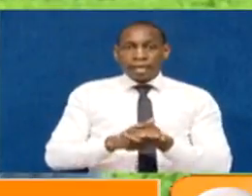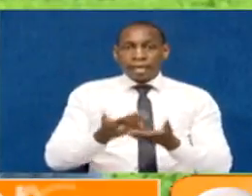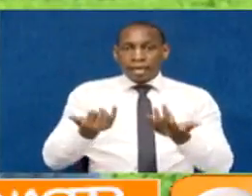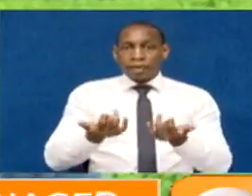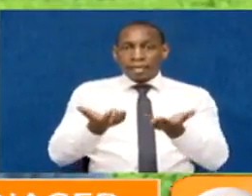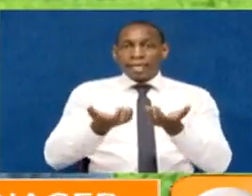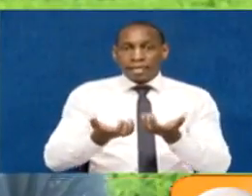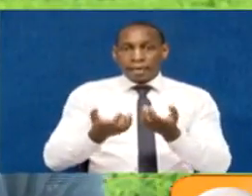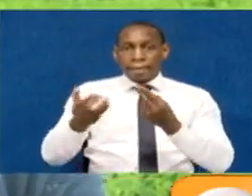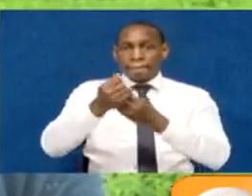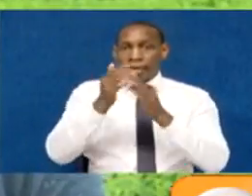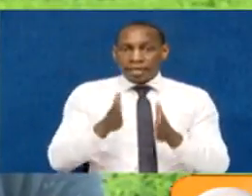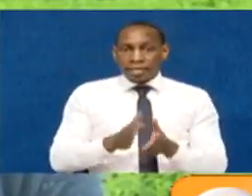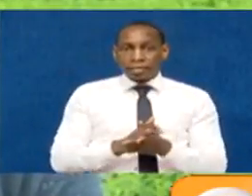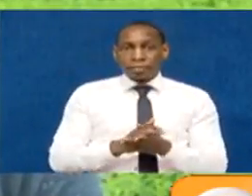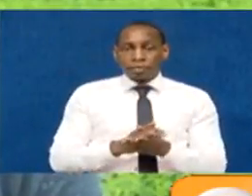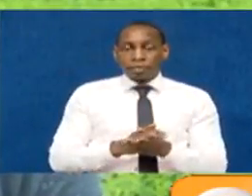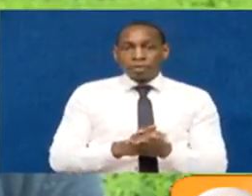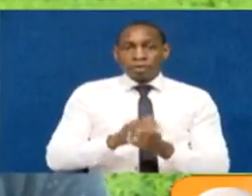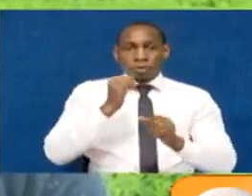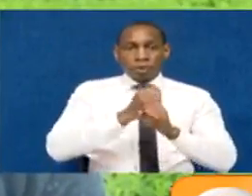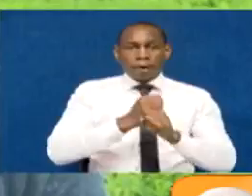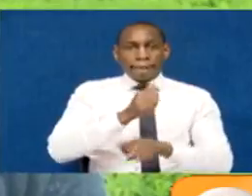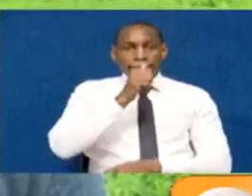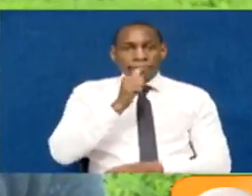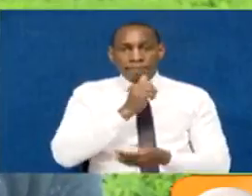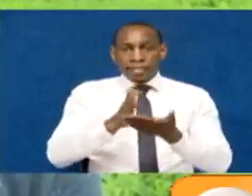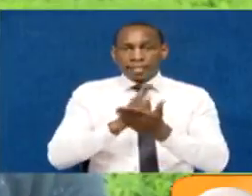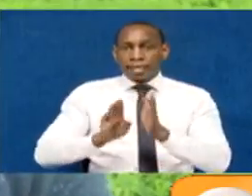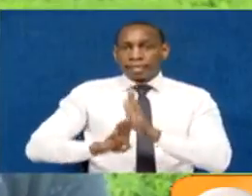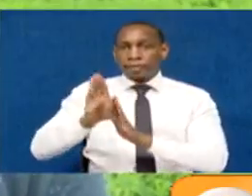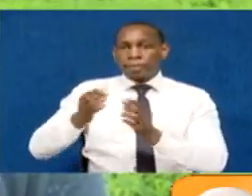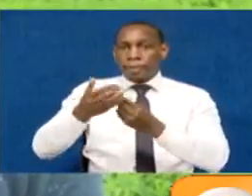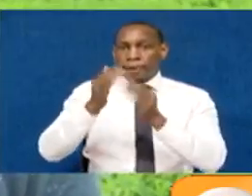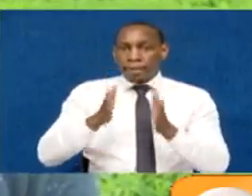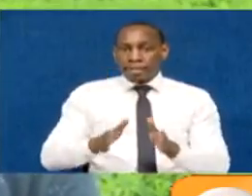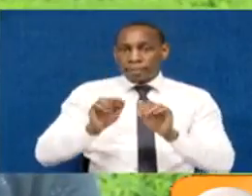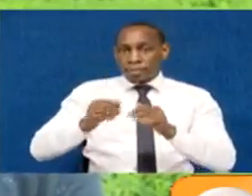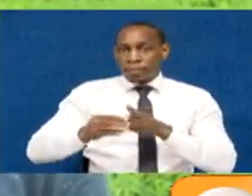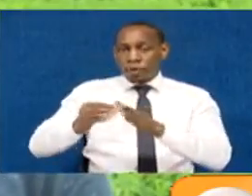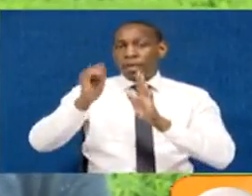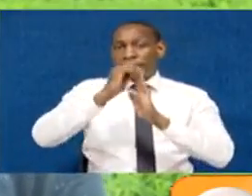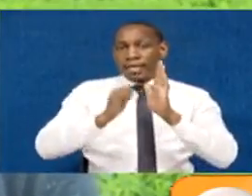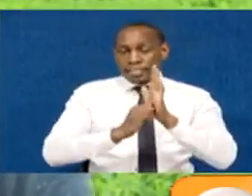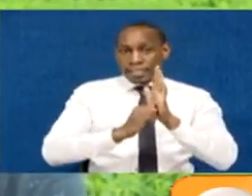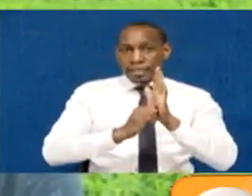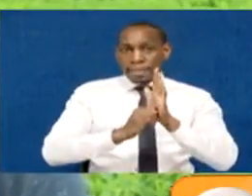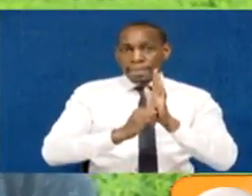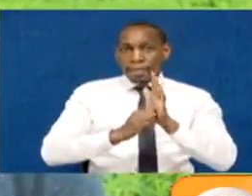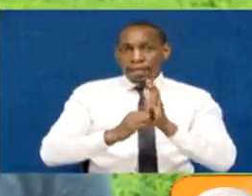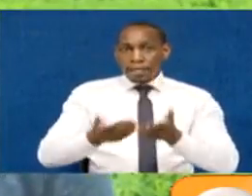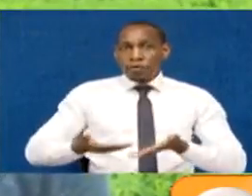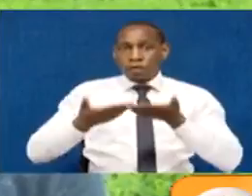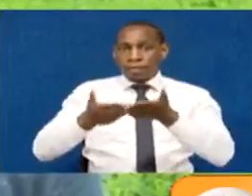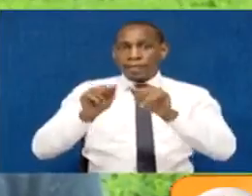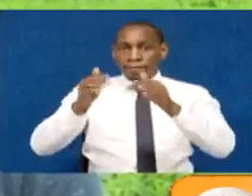it's a collaborative approach, private sector, development partners, but also the government policy that could drive this agenda in terms of rewarding the